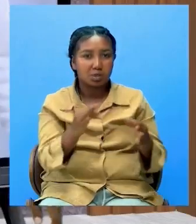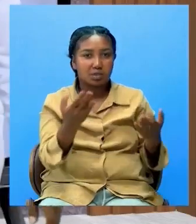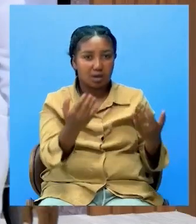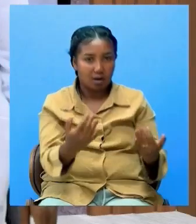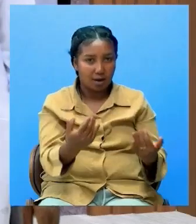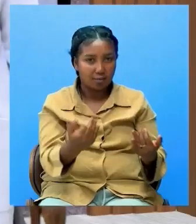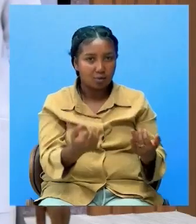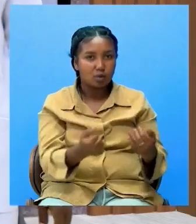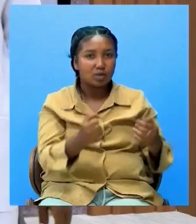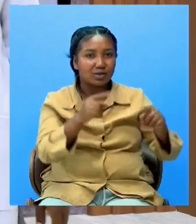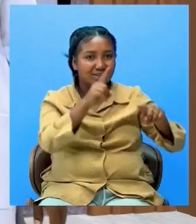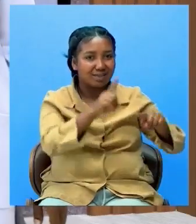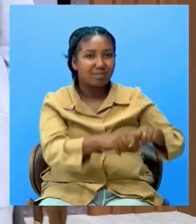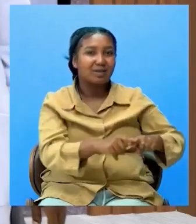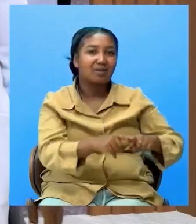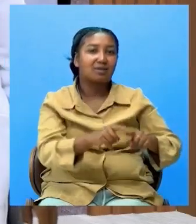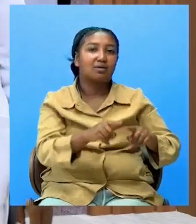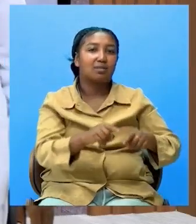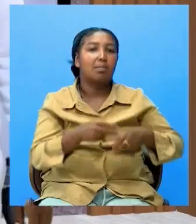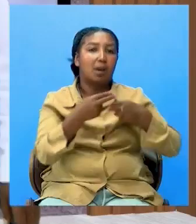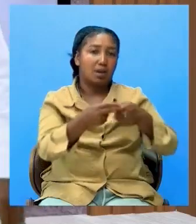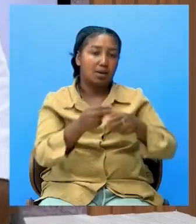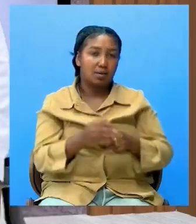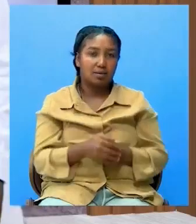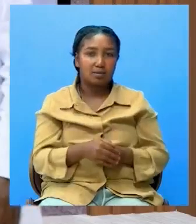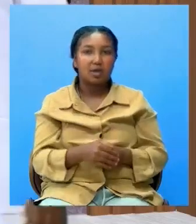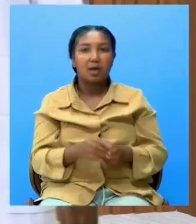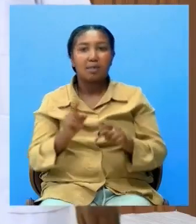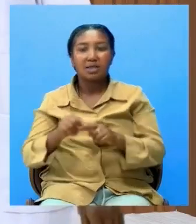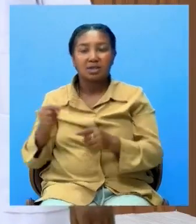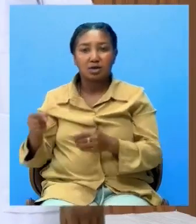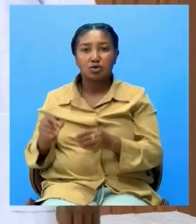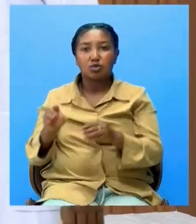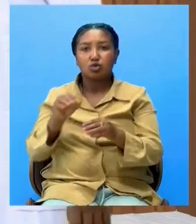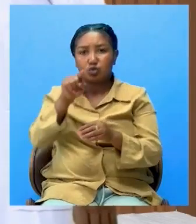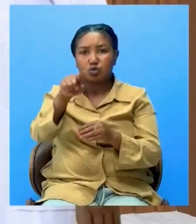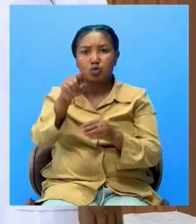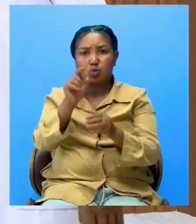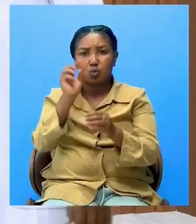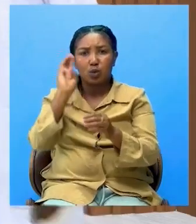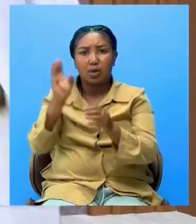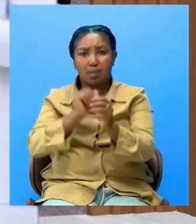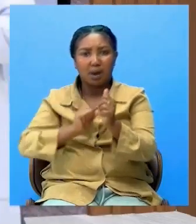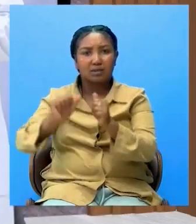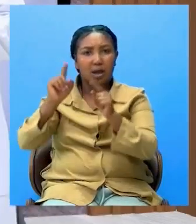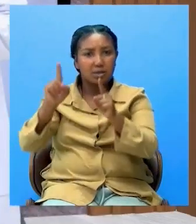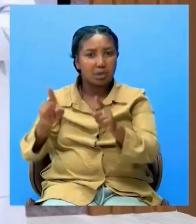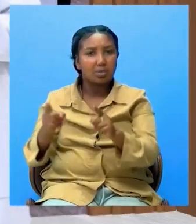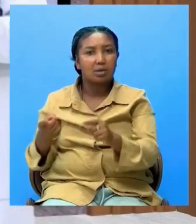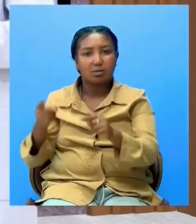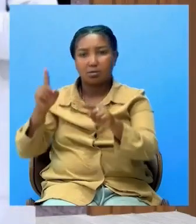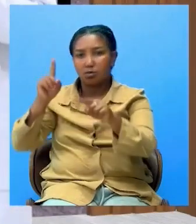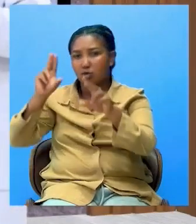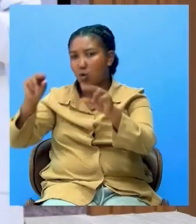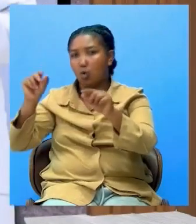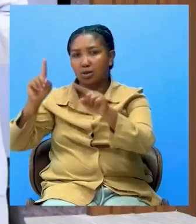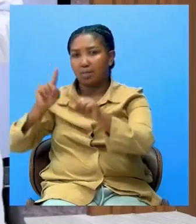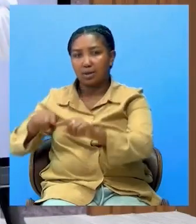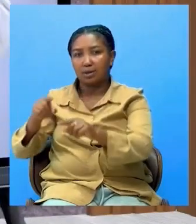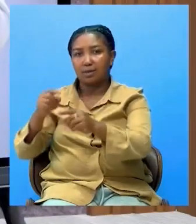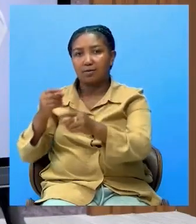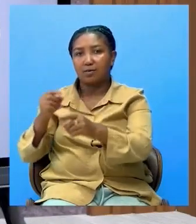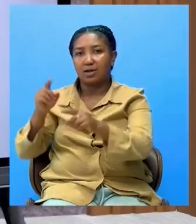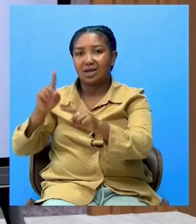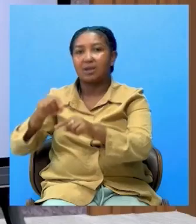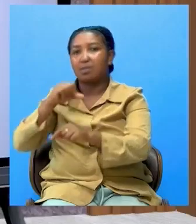is dependent clause. But here, you will pass the exam. This one is independent. It